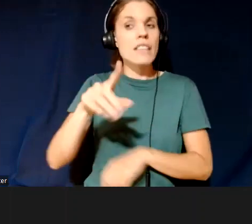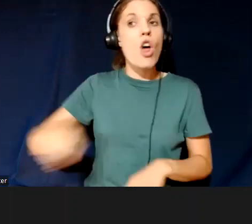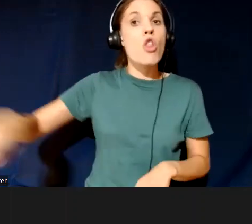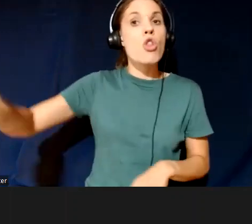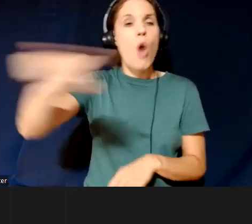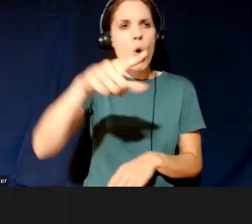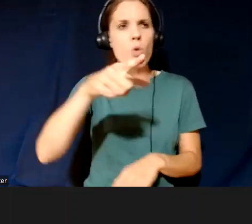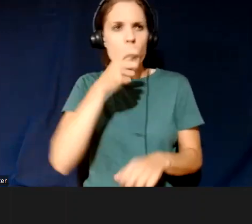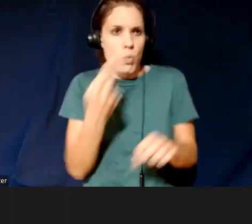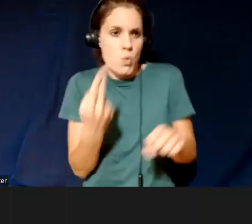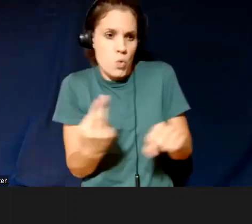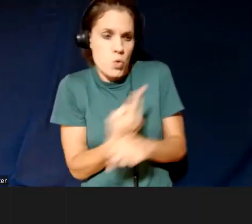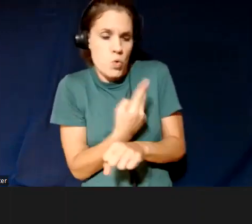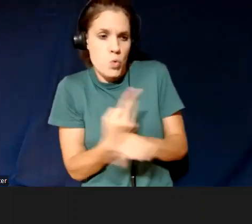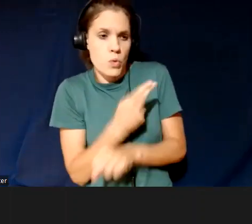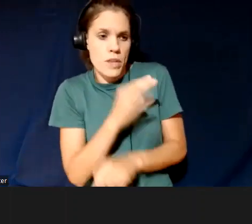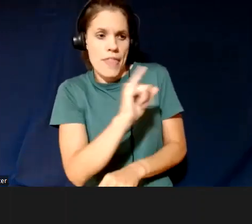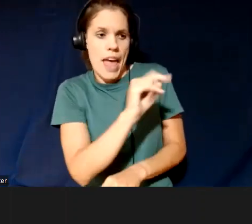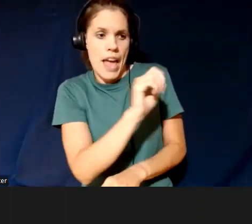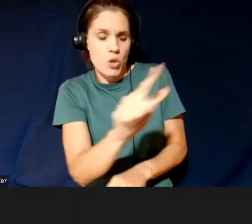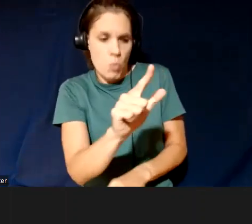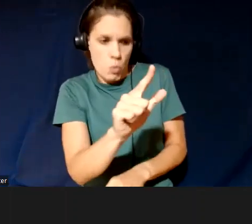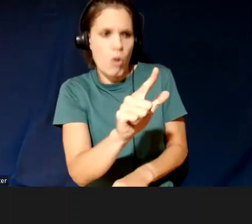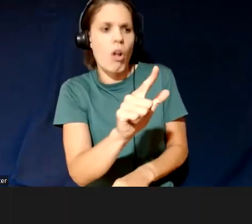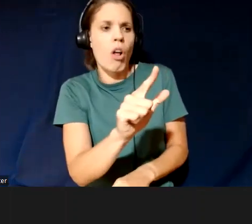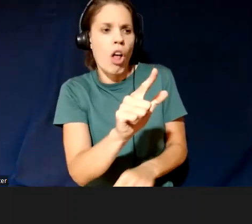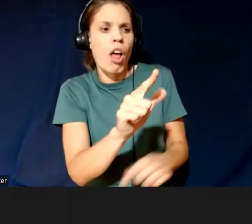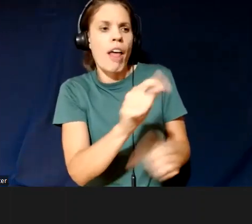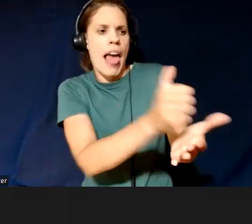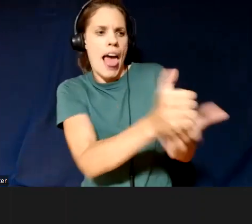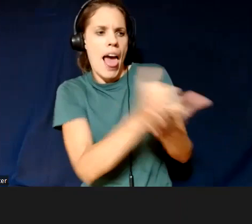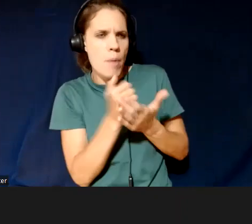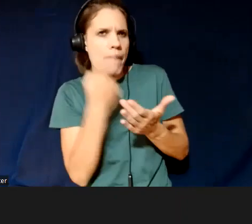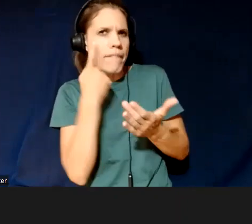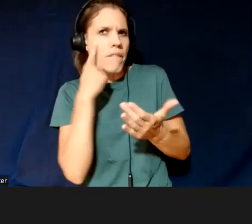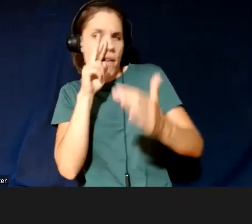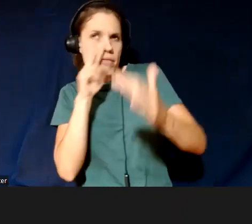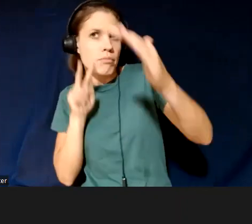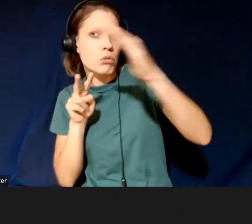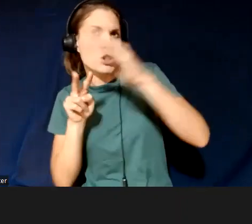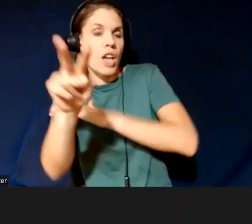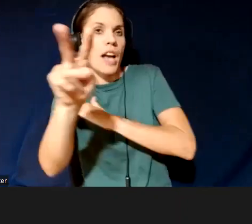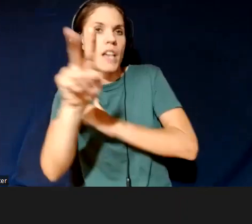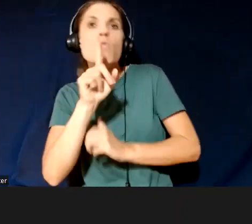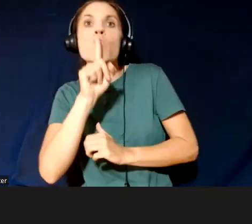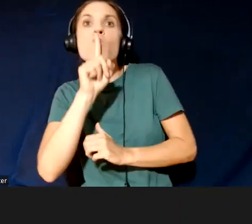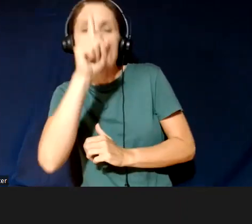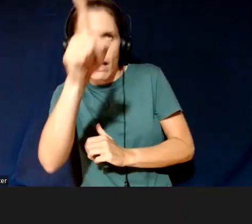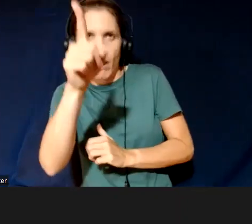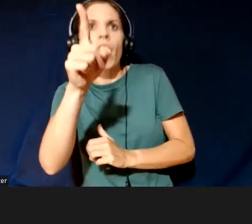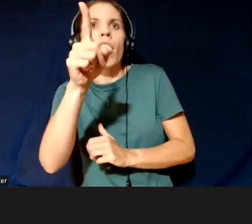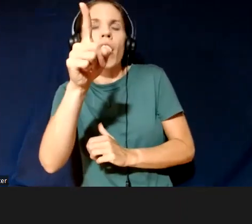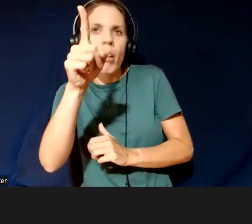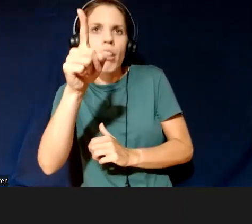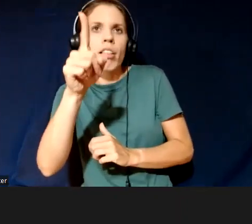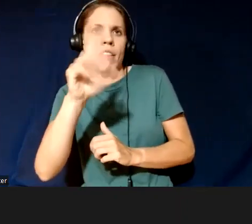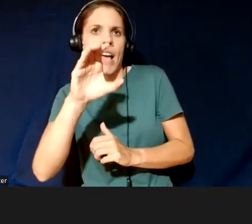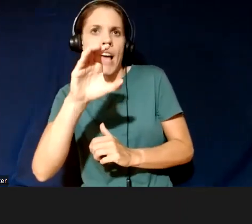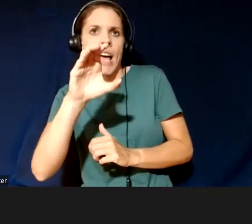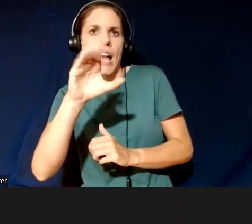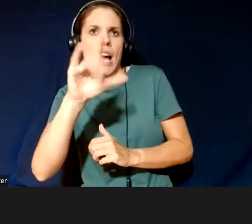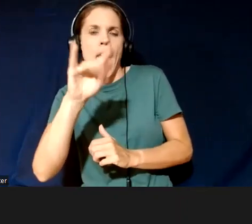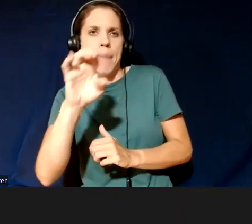projected future conditions? Again, yeah, I'll let you